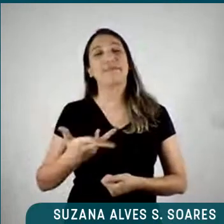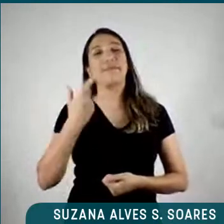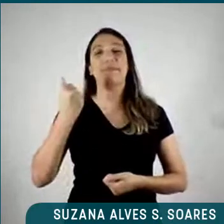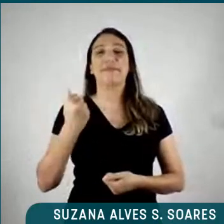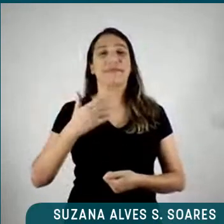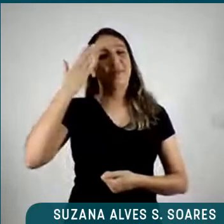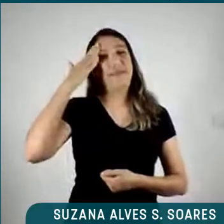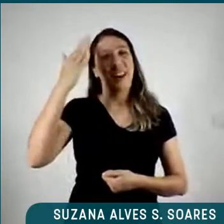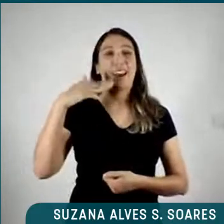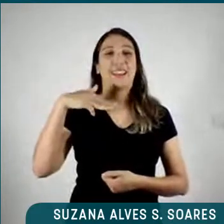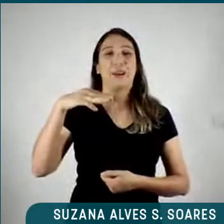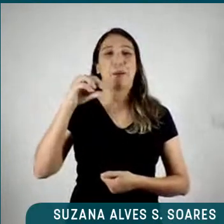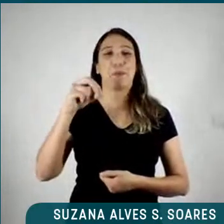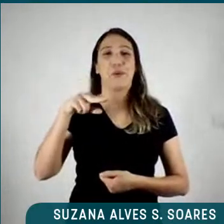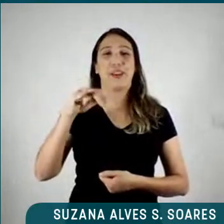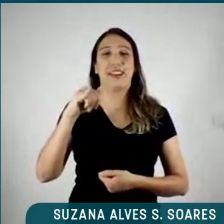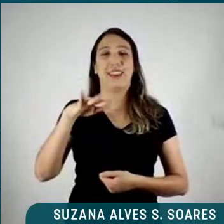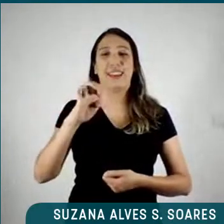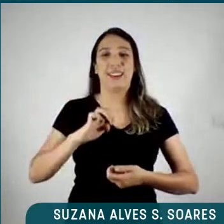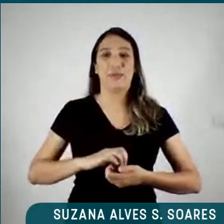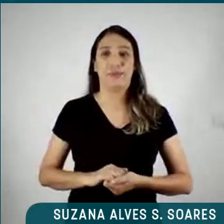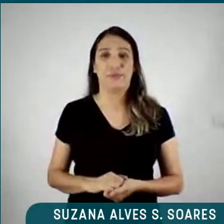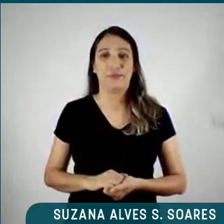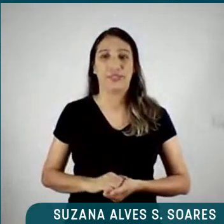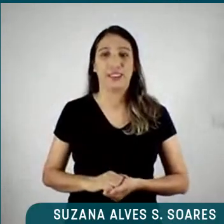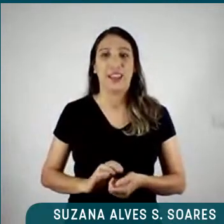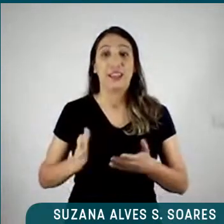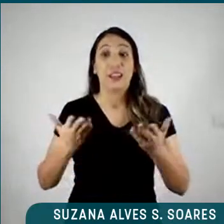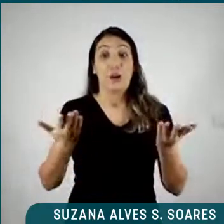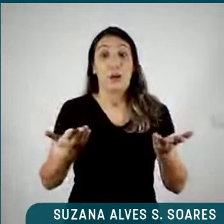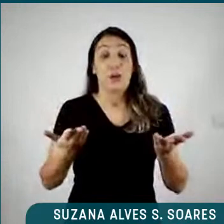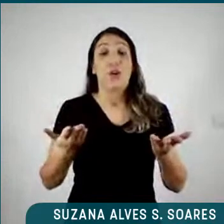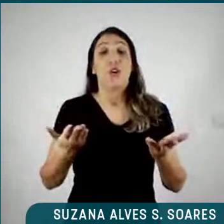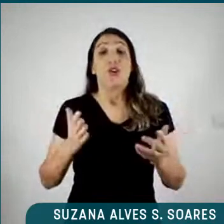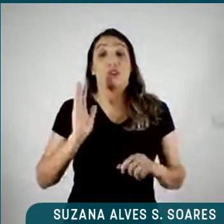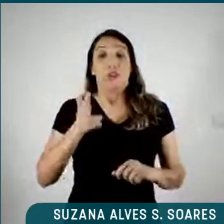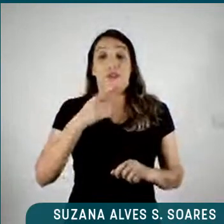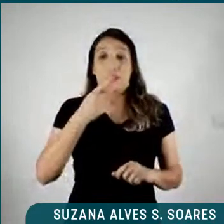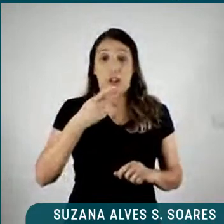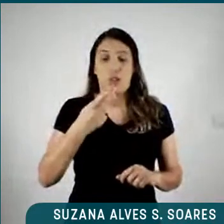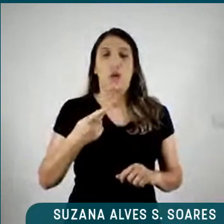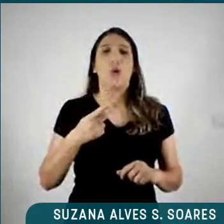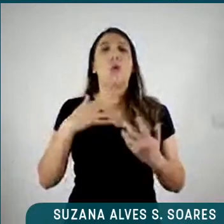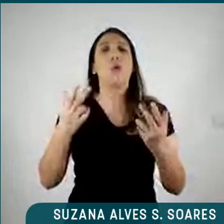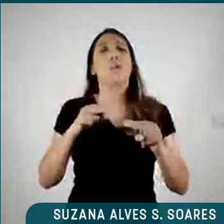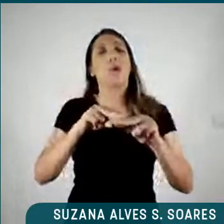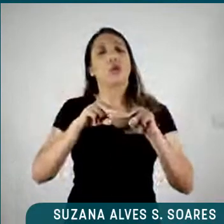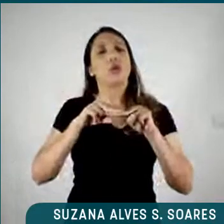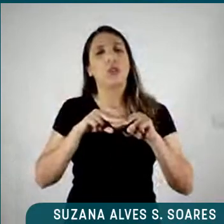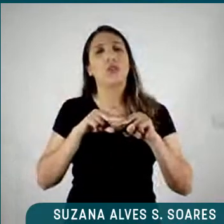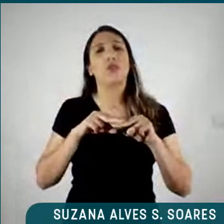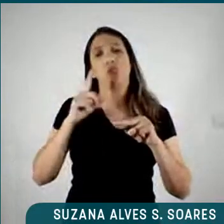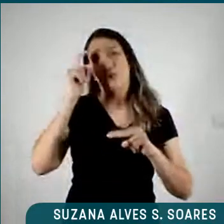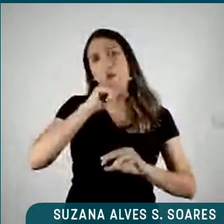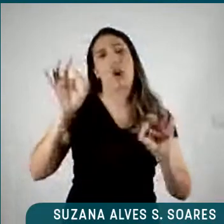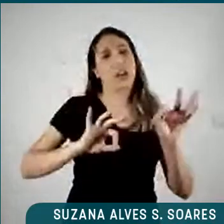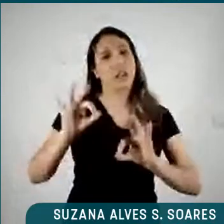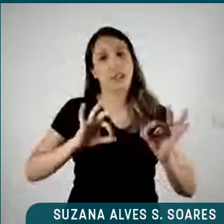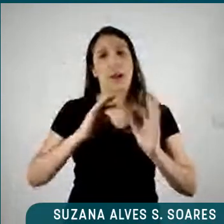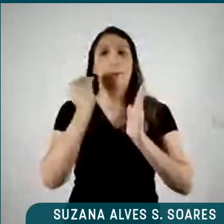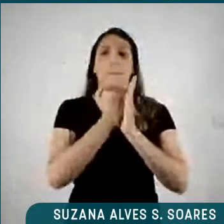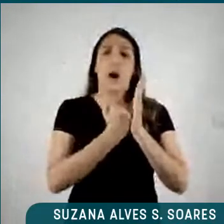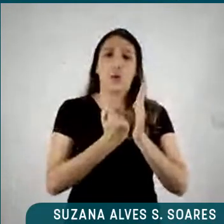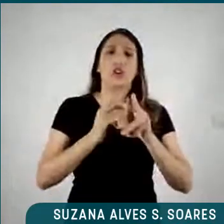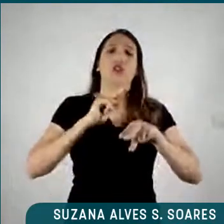of stagnated opportunity and stagnated and complaining